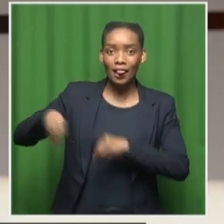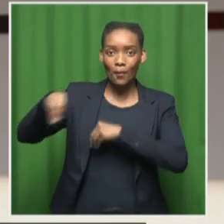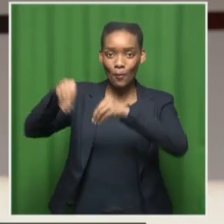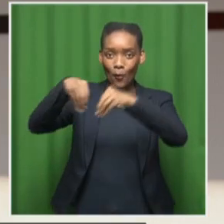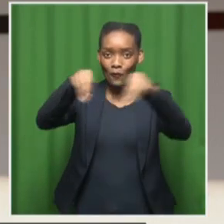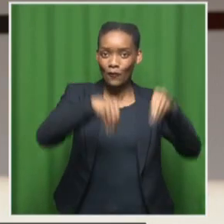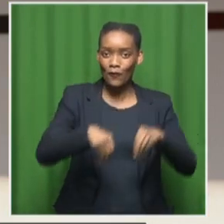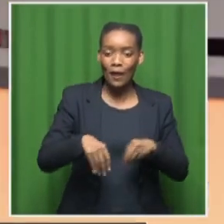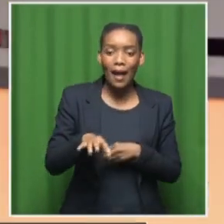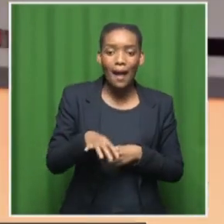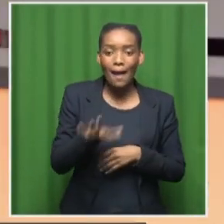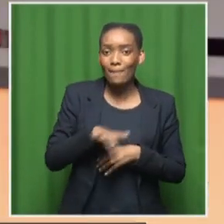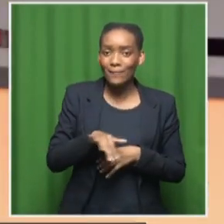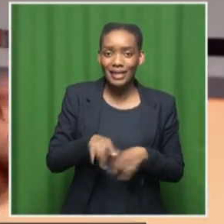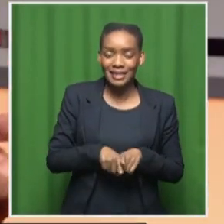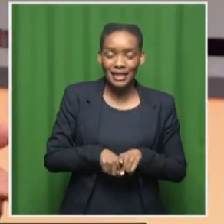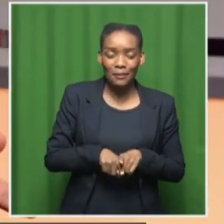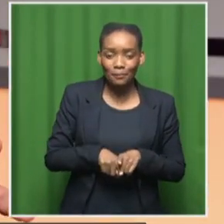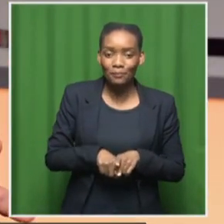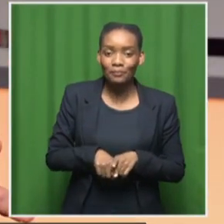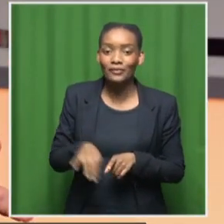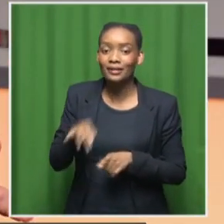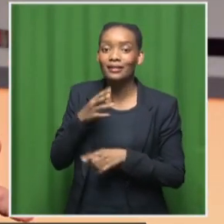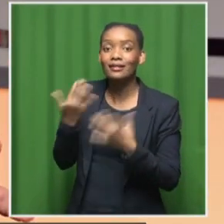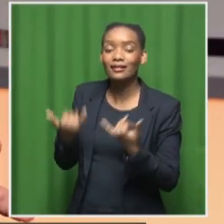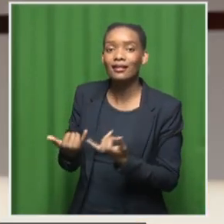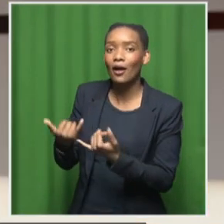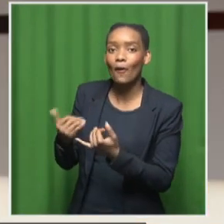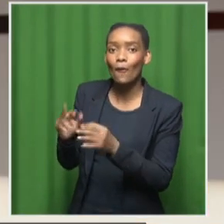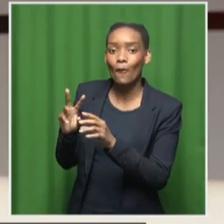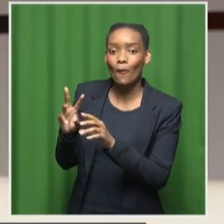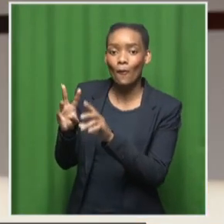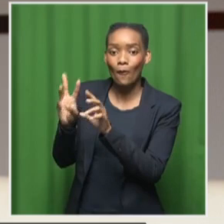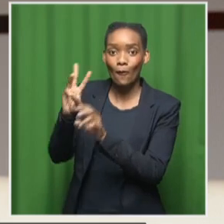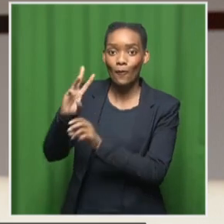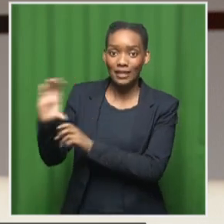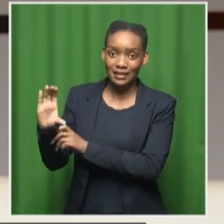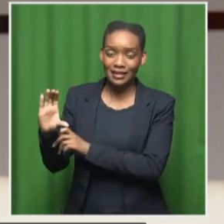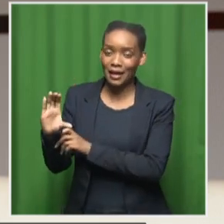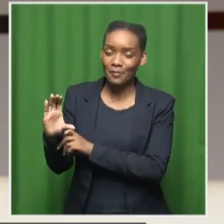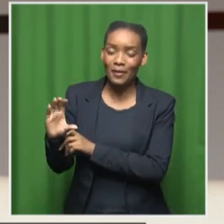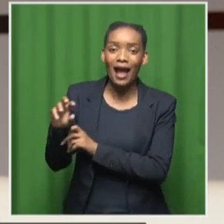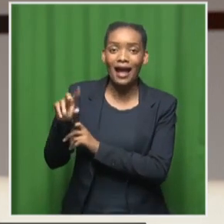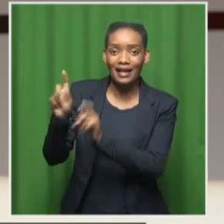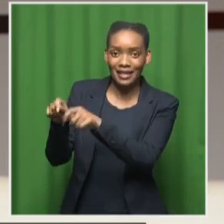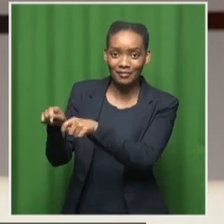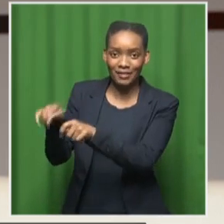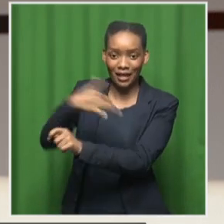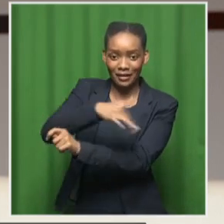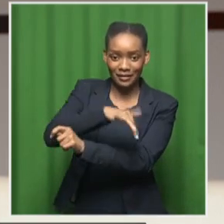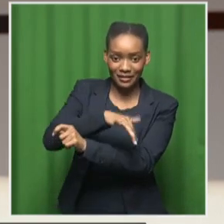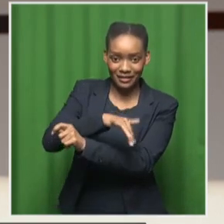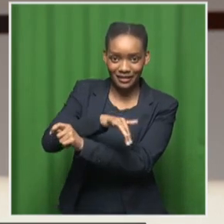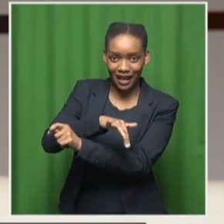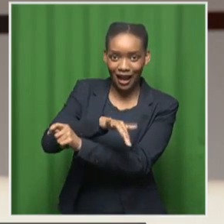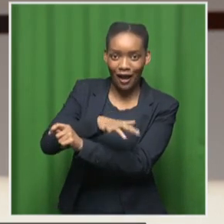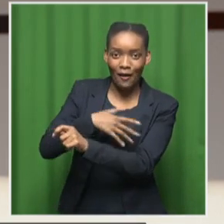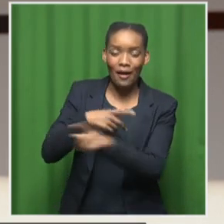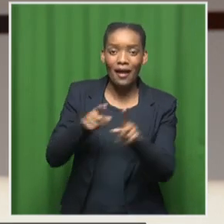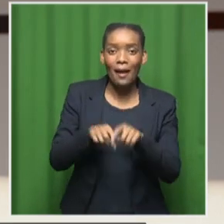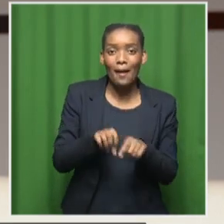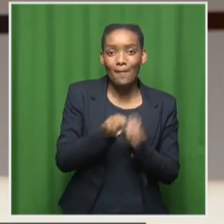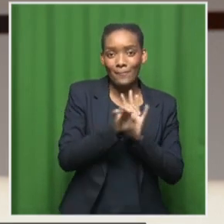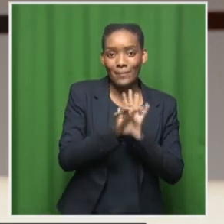around. So this year, it's the first time it's held outside of Cape Town. This is the first year we're outside of Cape Town, and we're going to be at the iconic Market Theatre.